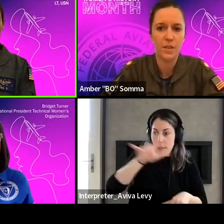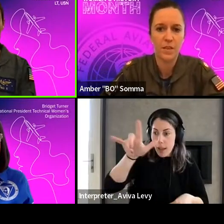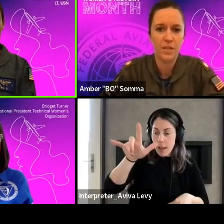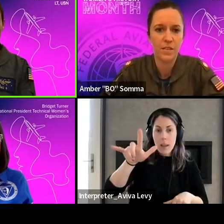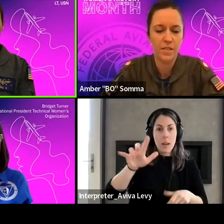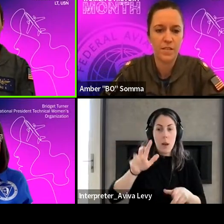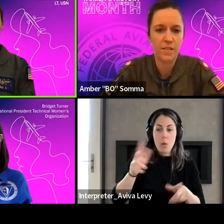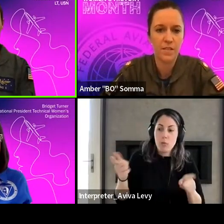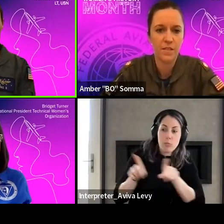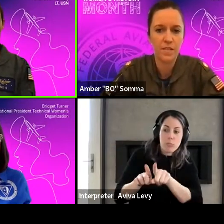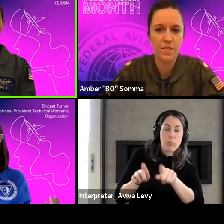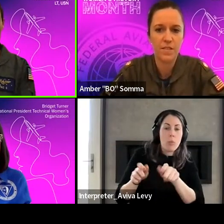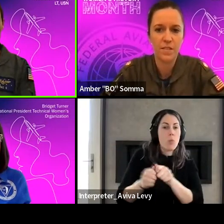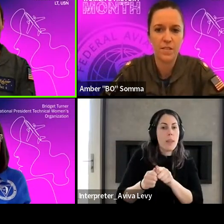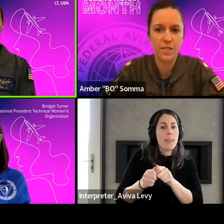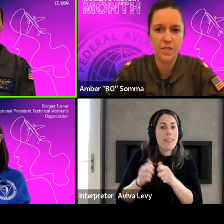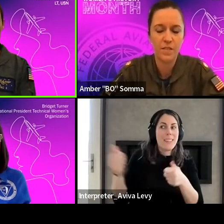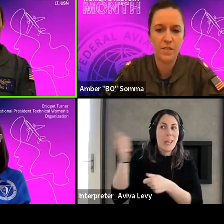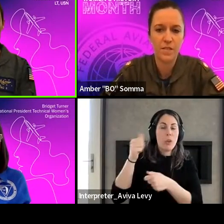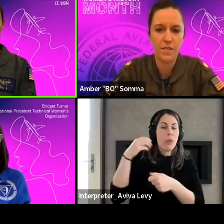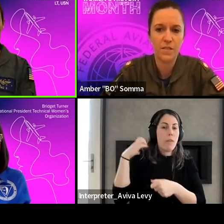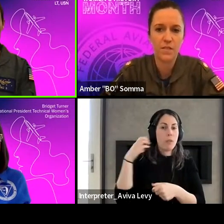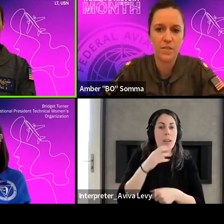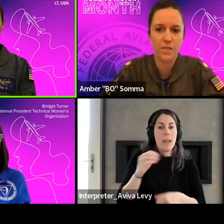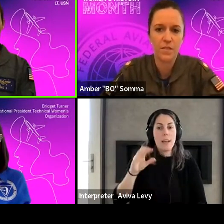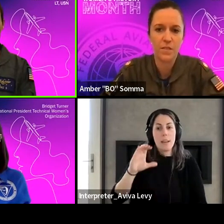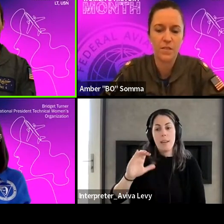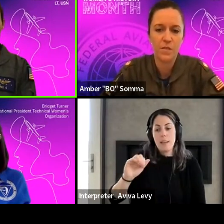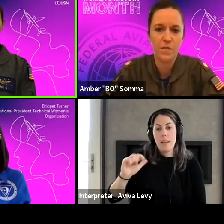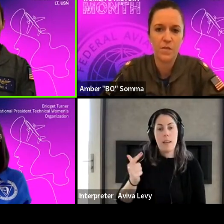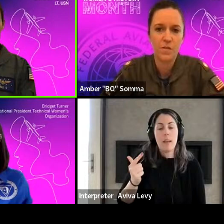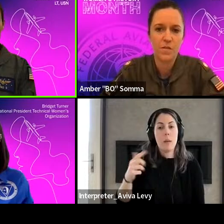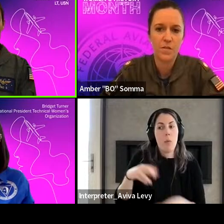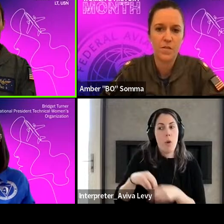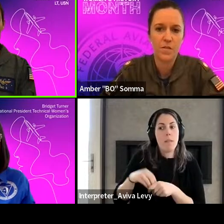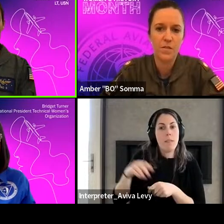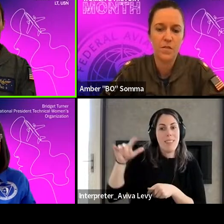I flew with CAG, who's the head of our air wing. And so